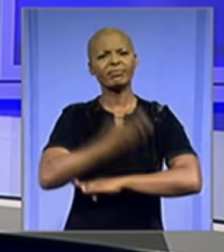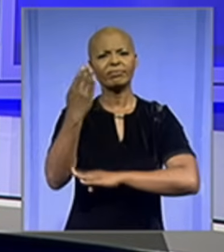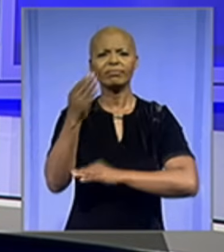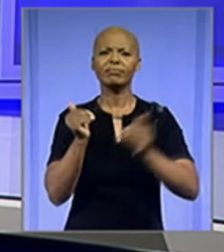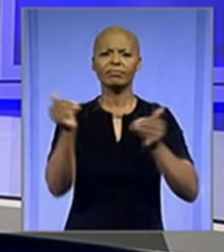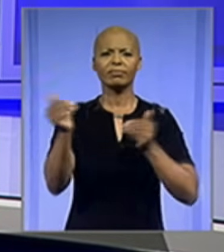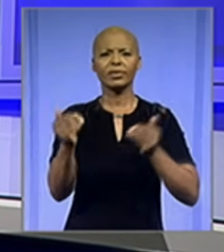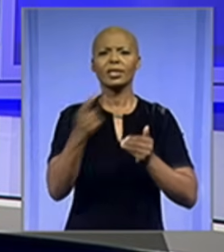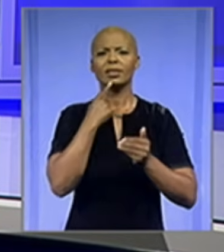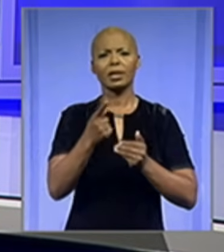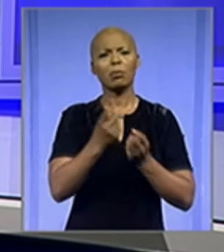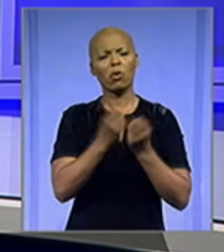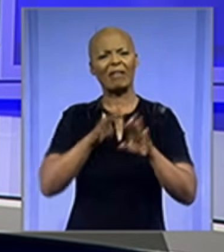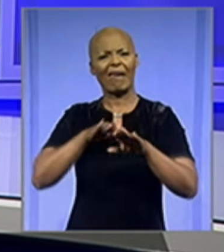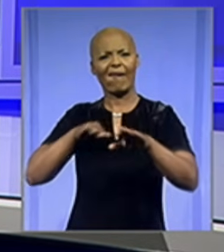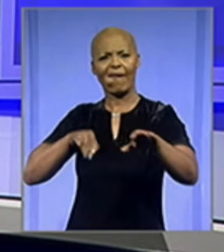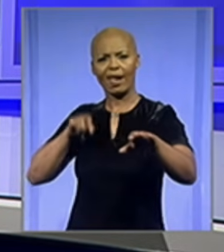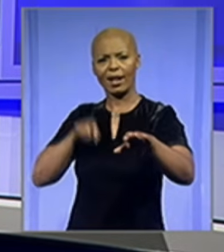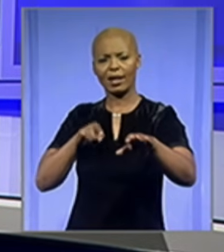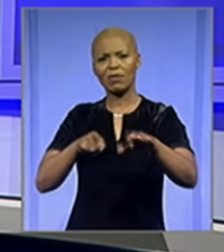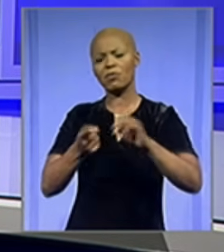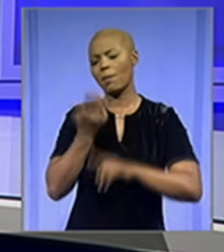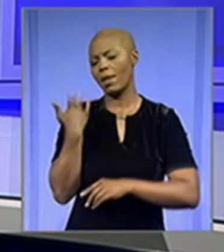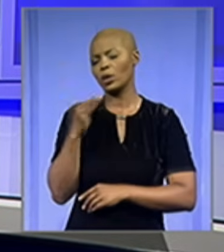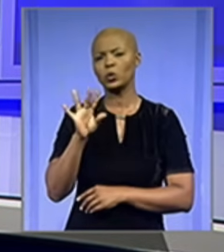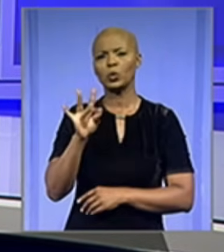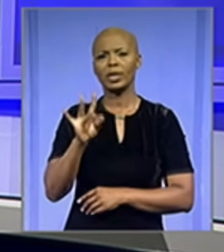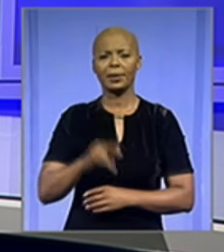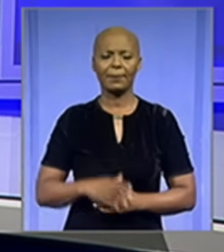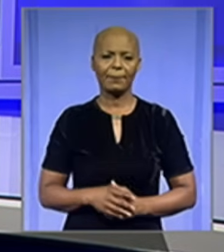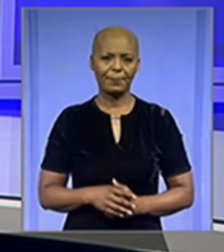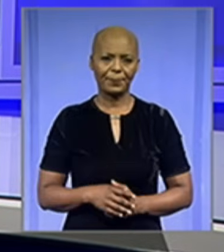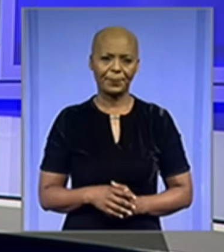se se kwa godimo sa pharakano fa e sa le ka la bobedi.